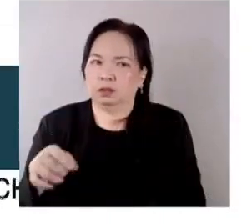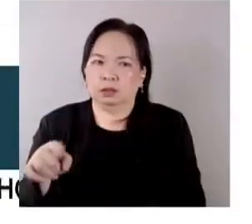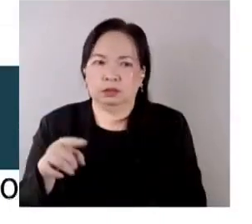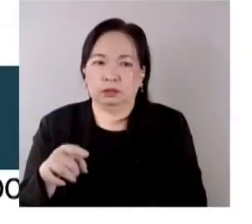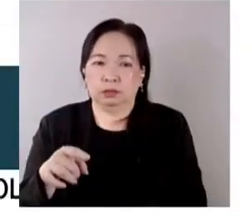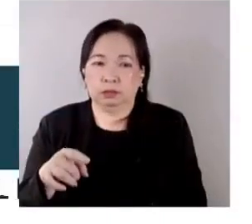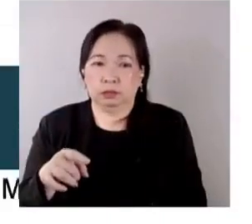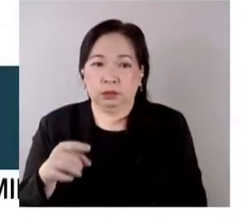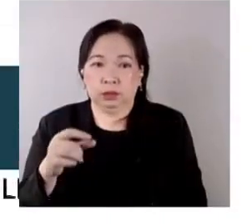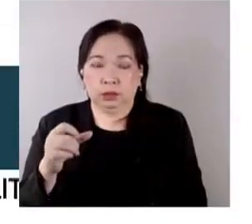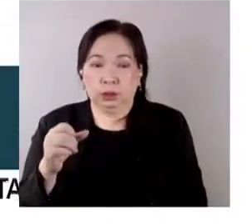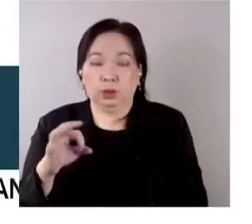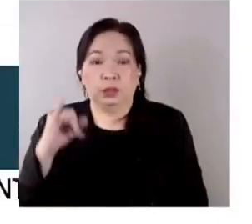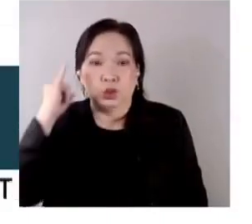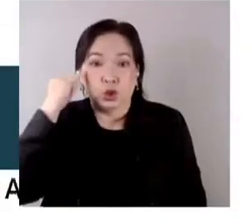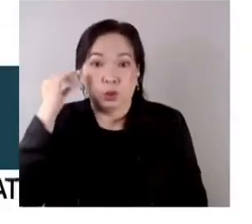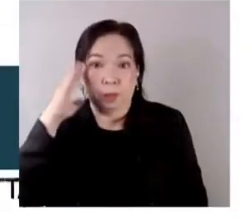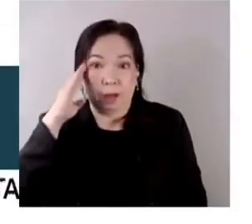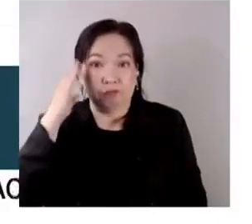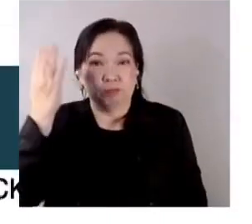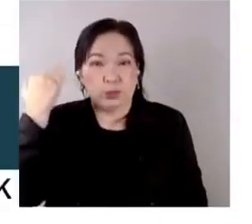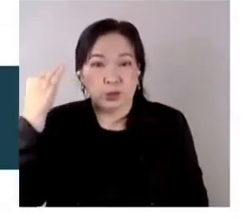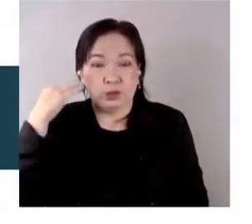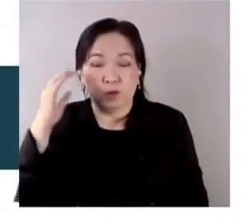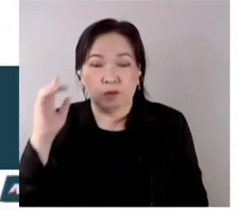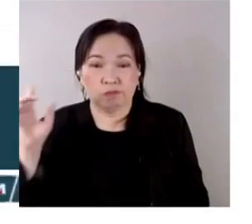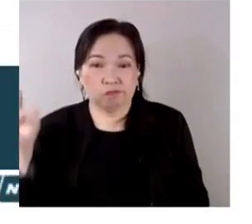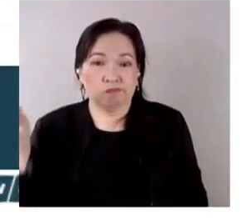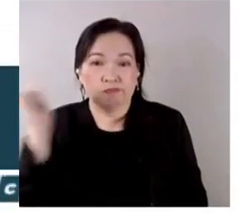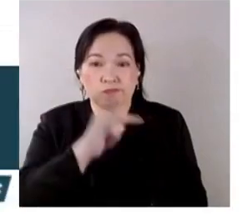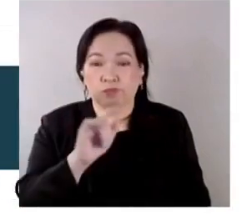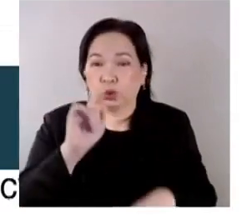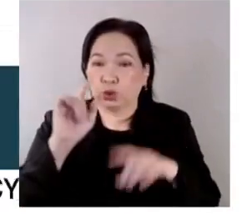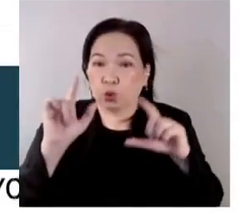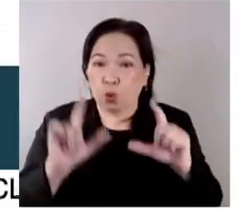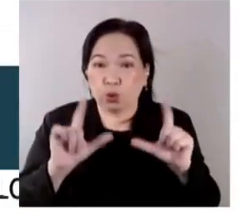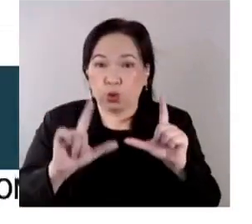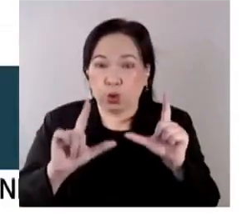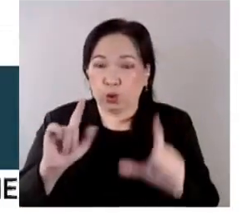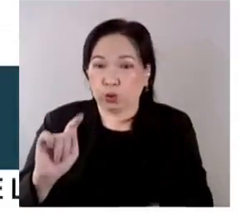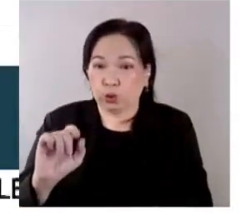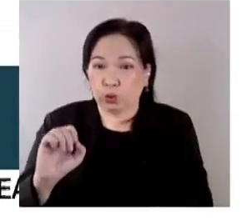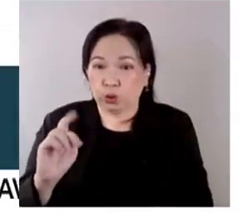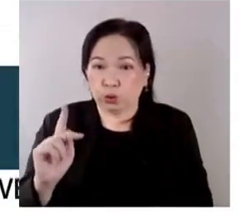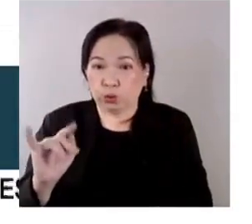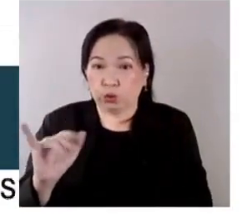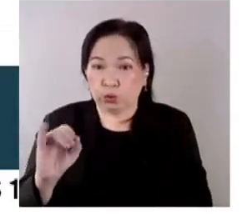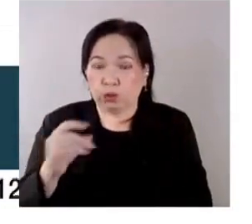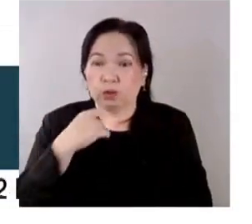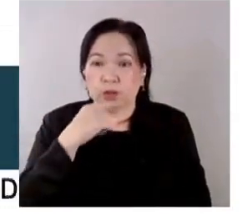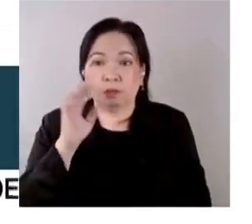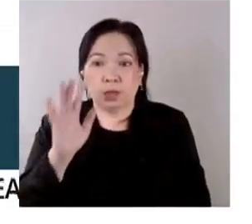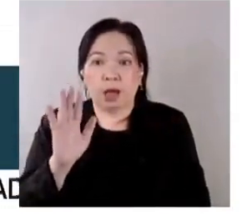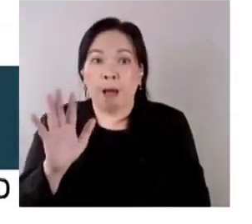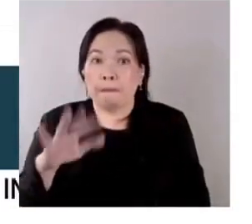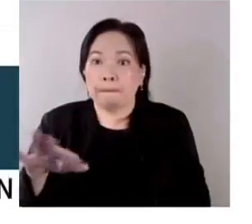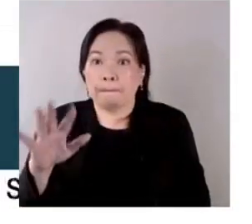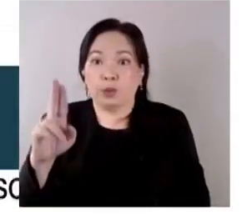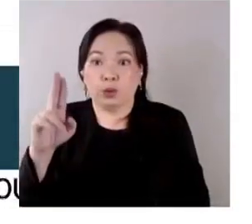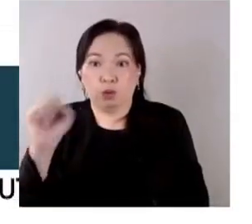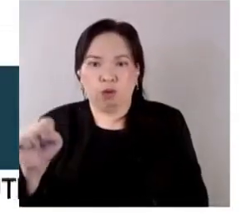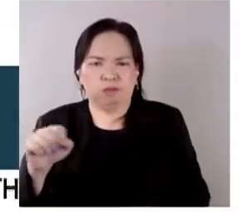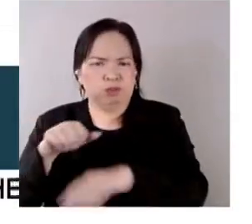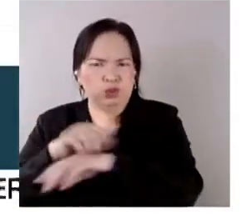when President Joe Biden was in Tokyo last year, he inadvertently said that, you know, U.S. would, you know, send